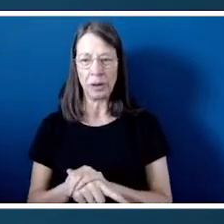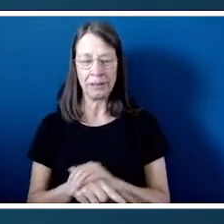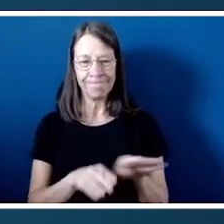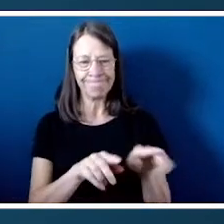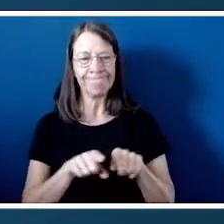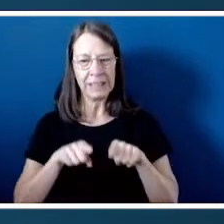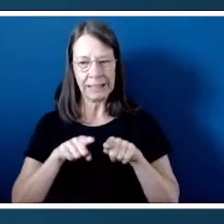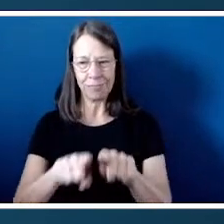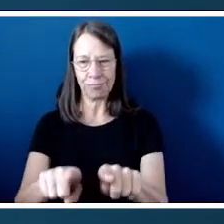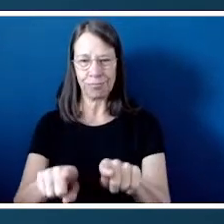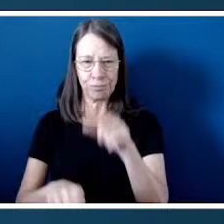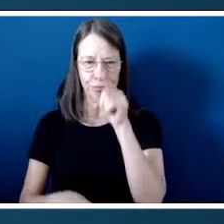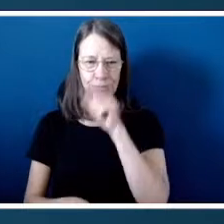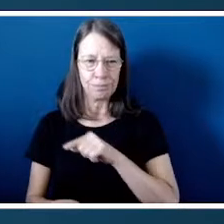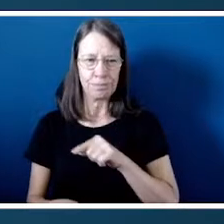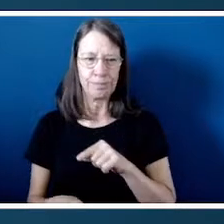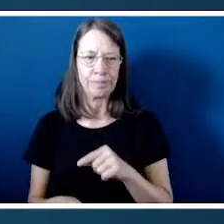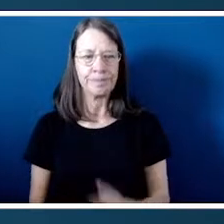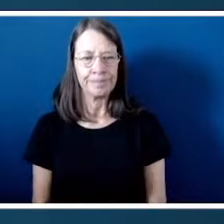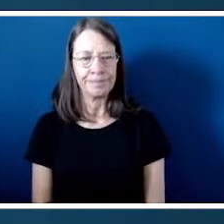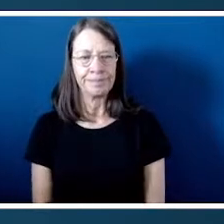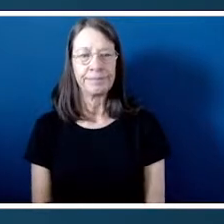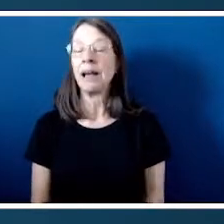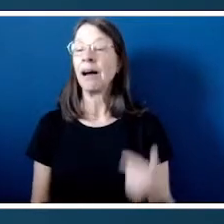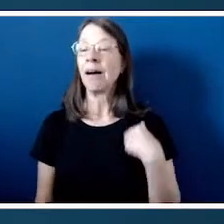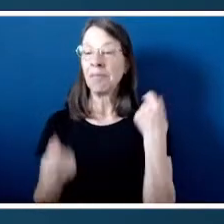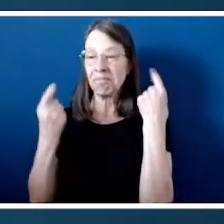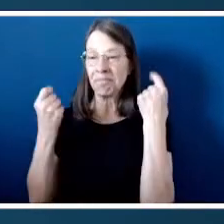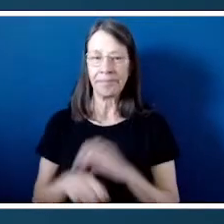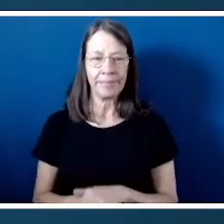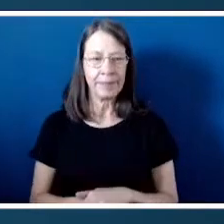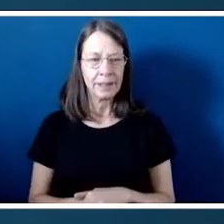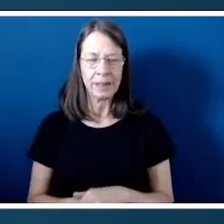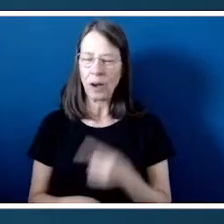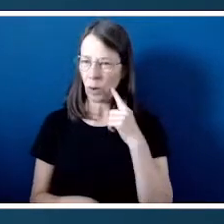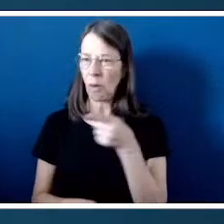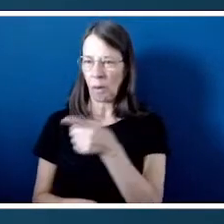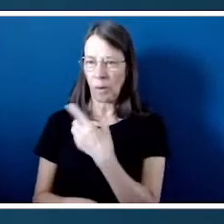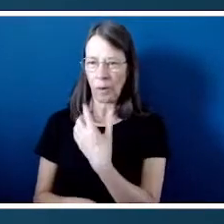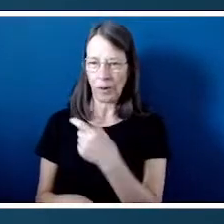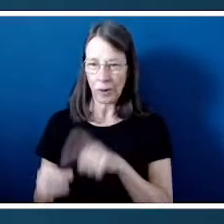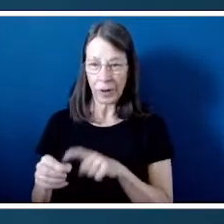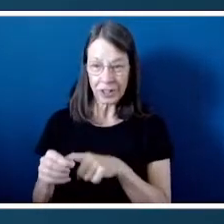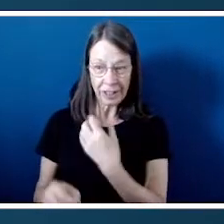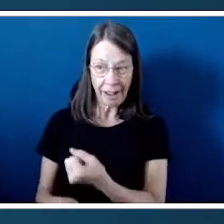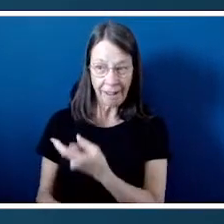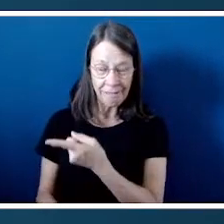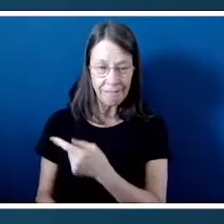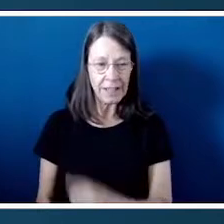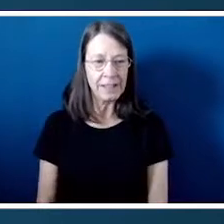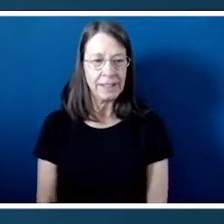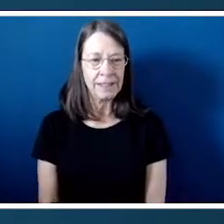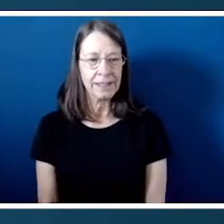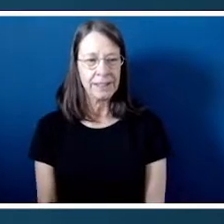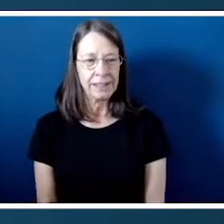integration. Yeah, no, I get that. Okay, we'll go here.